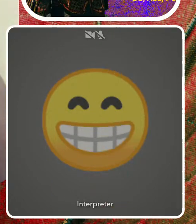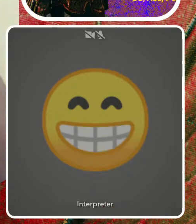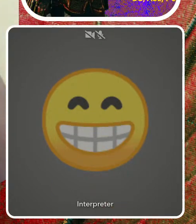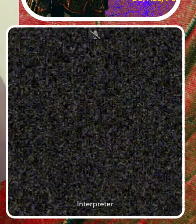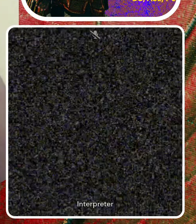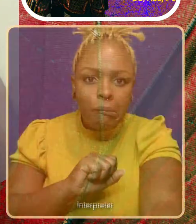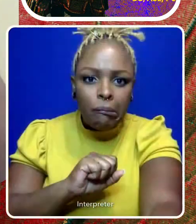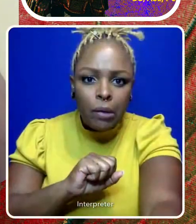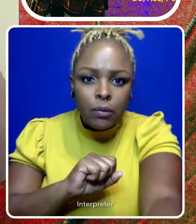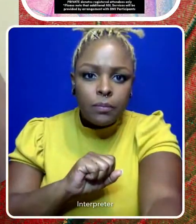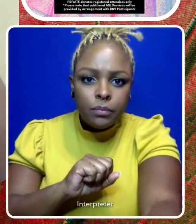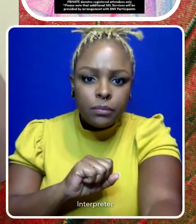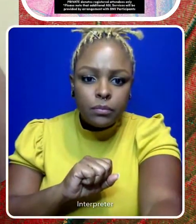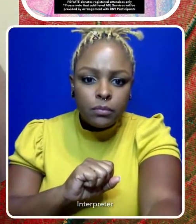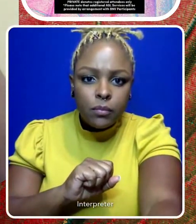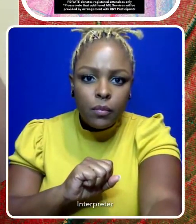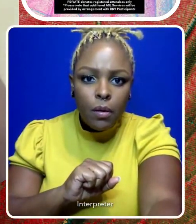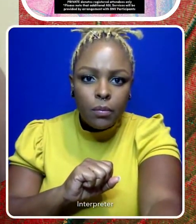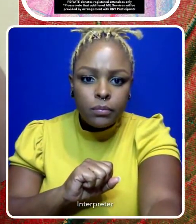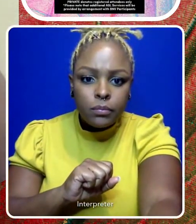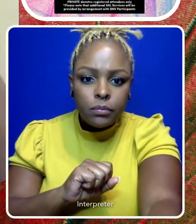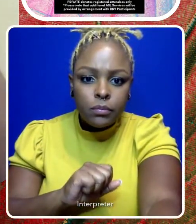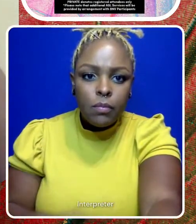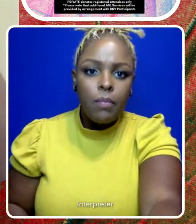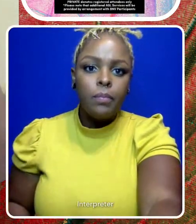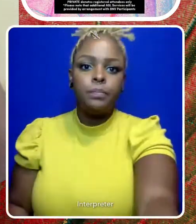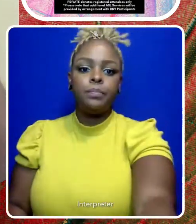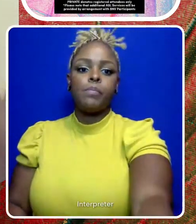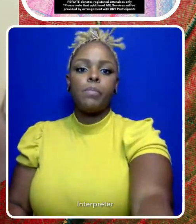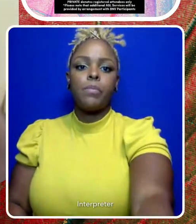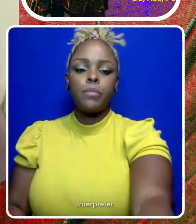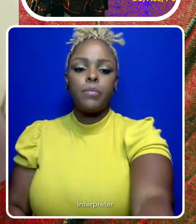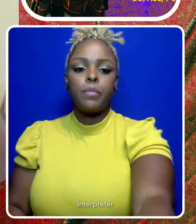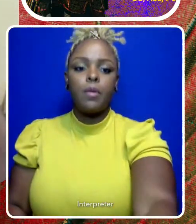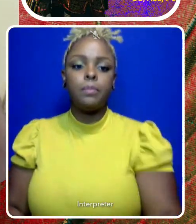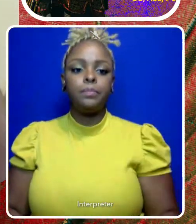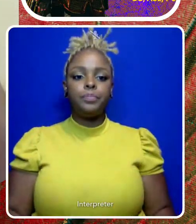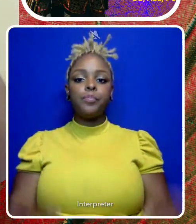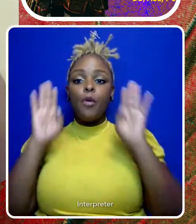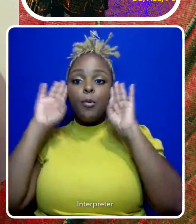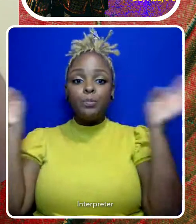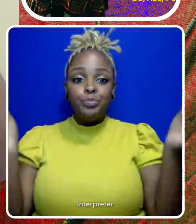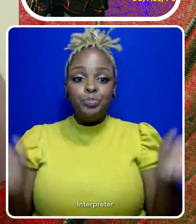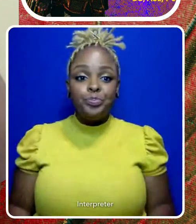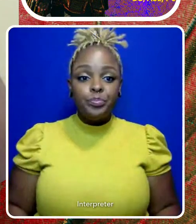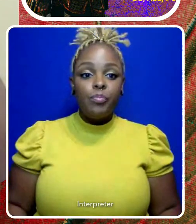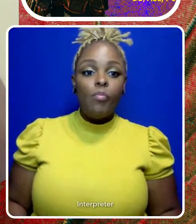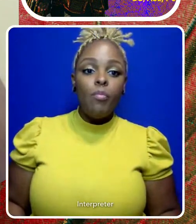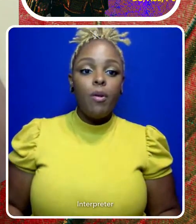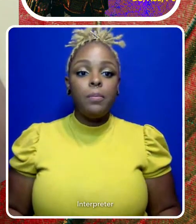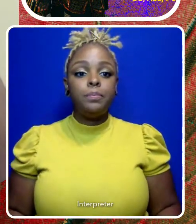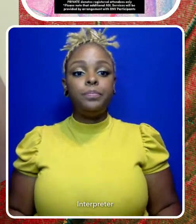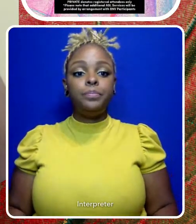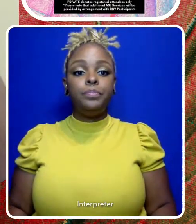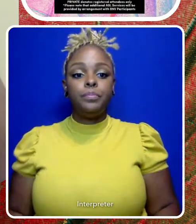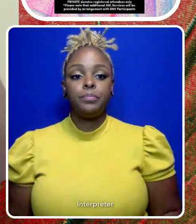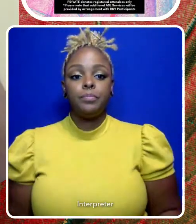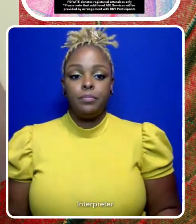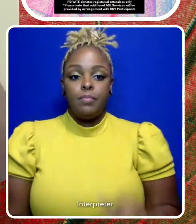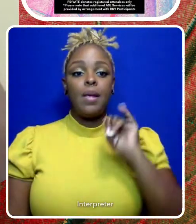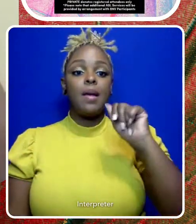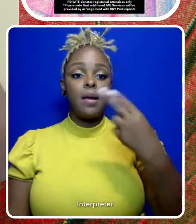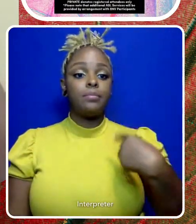Brave New Voices International Youth Poetry Slam. My name is Isaiah Wayne John, and I'll be an MC for the